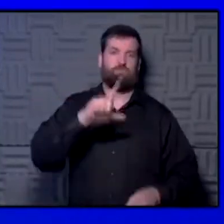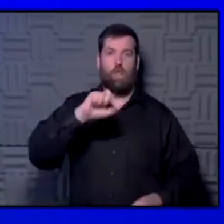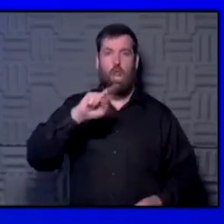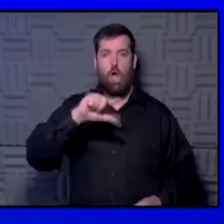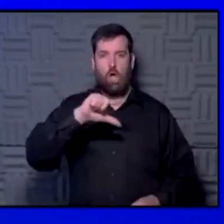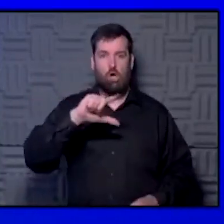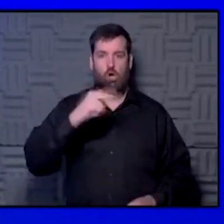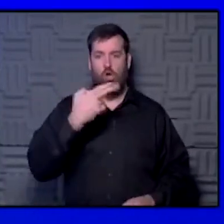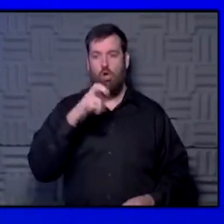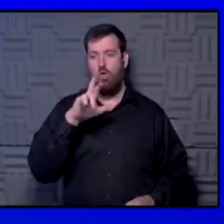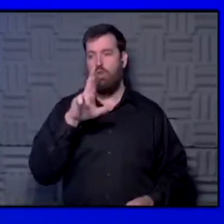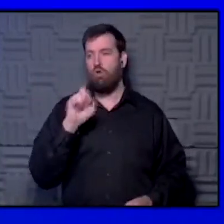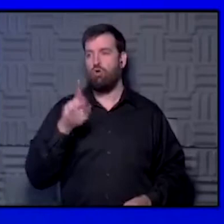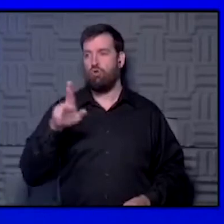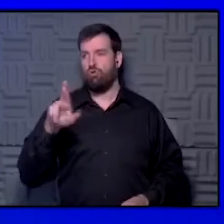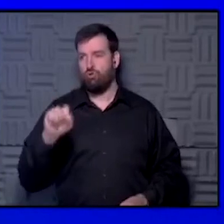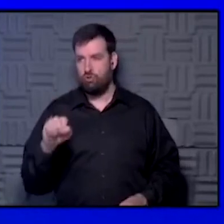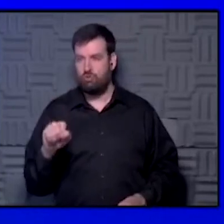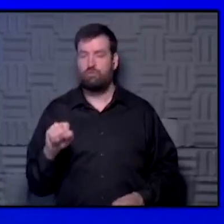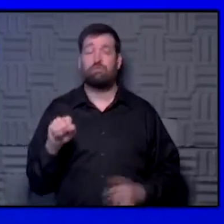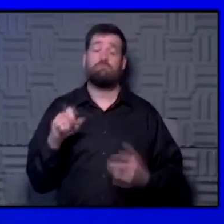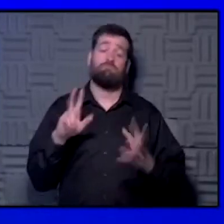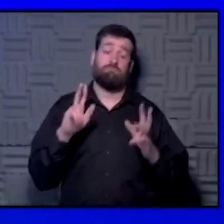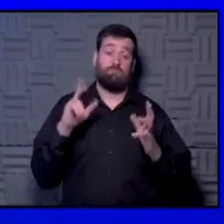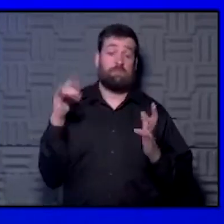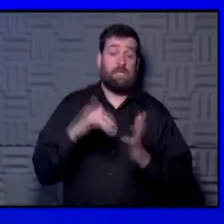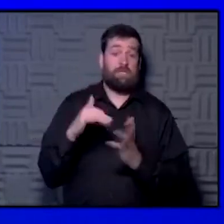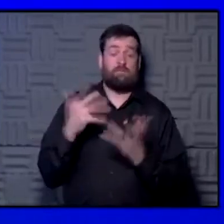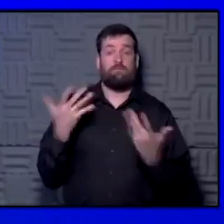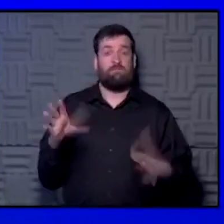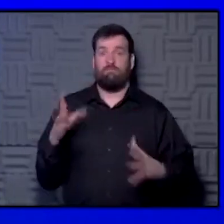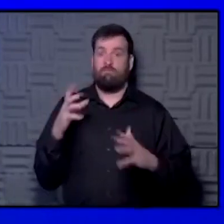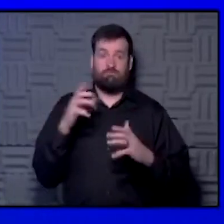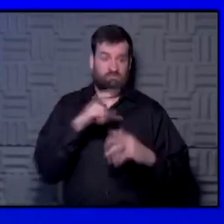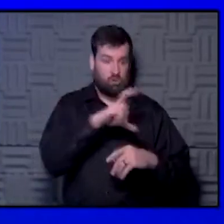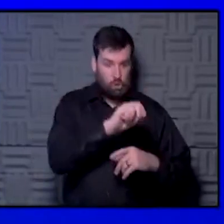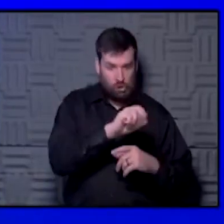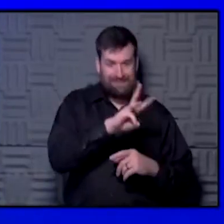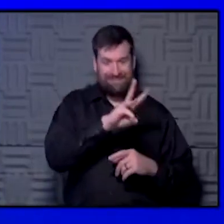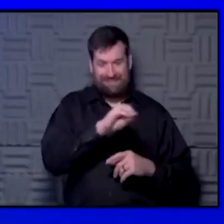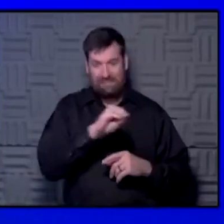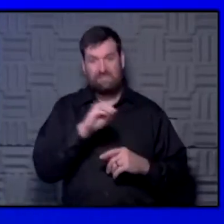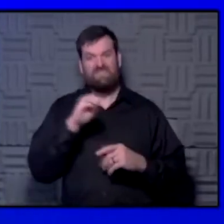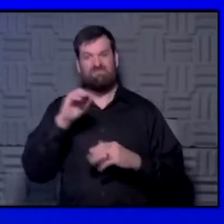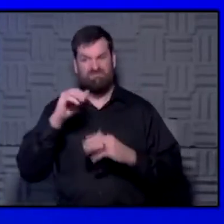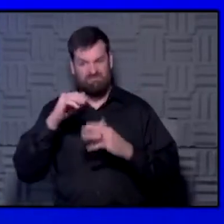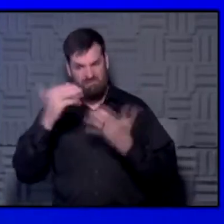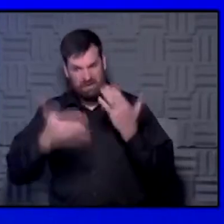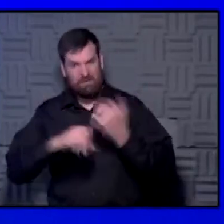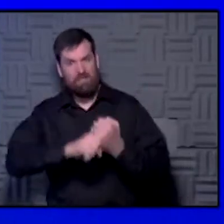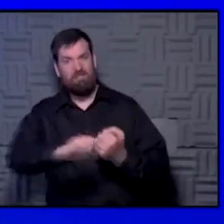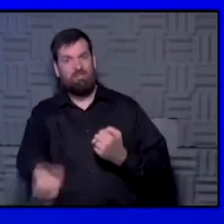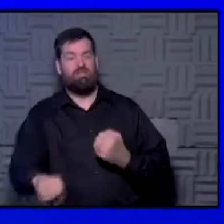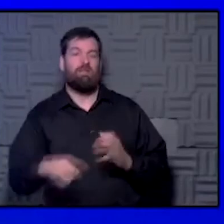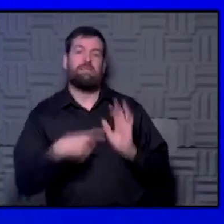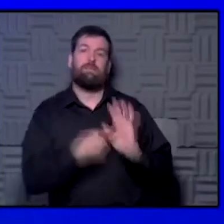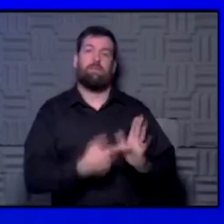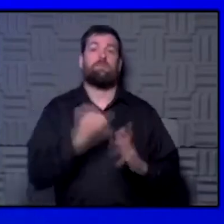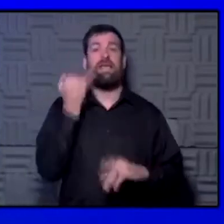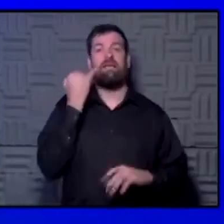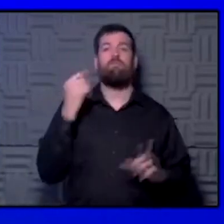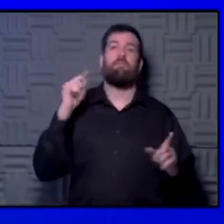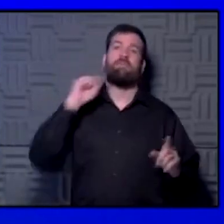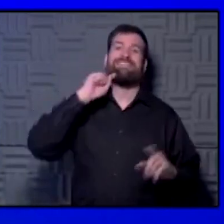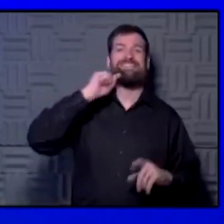from studies that people can have symptoms for 30 days, 60 days, maybe even longer, especially if you had more